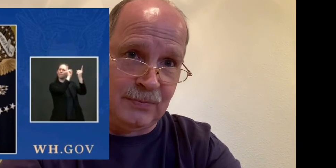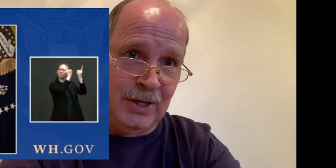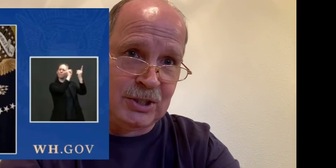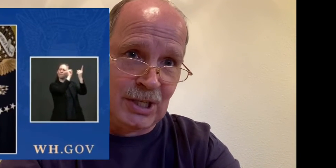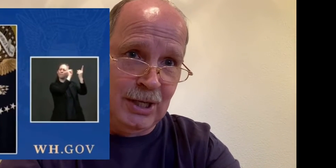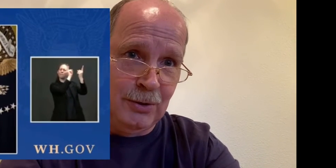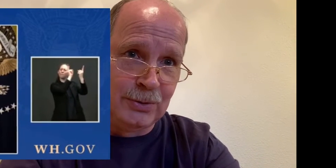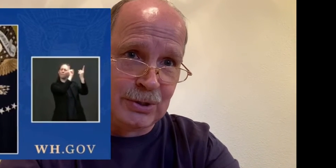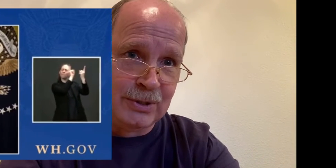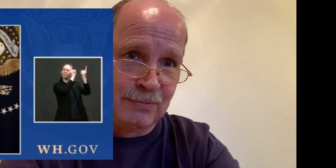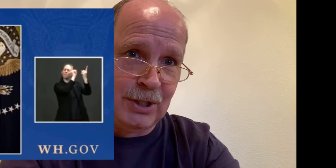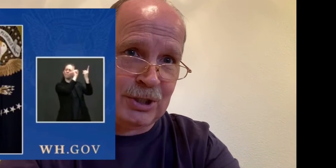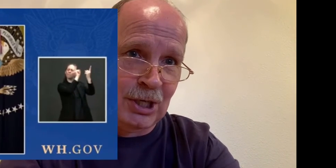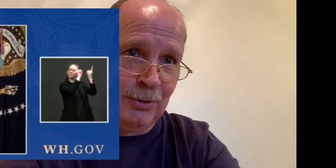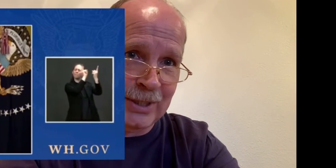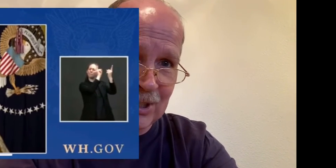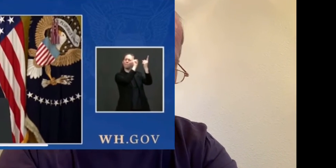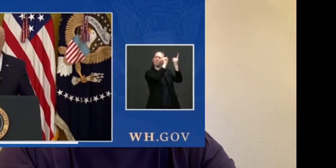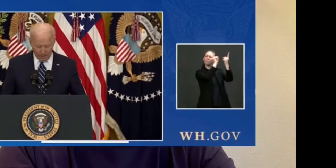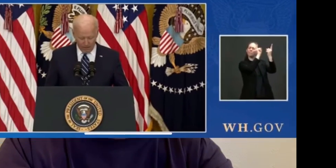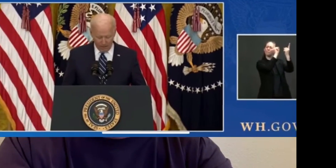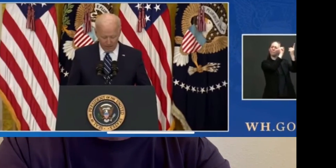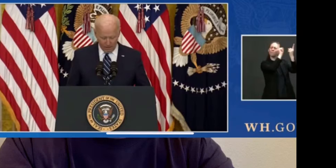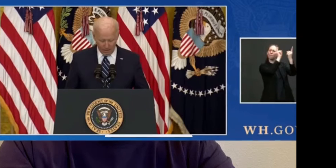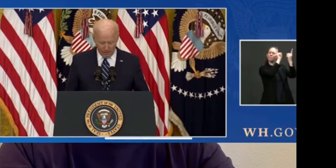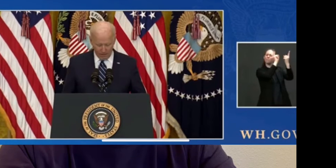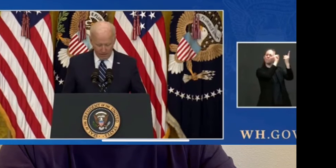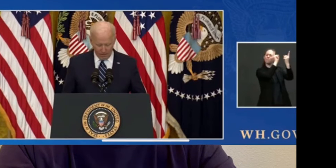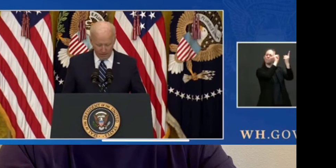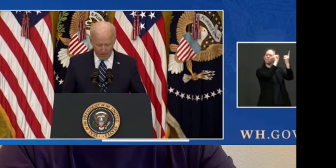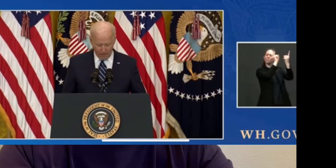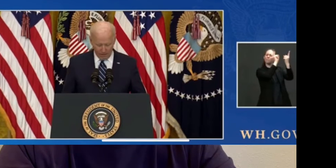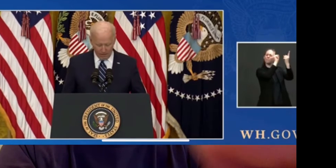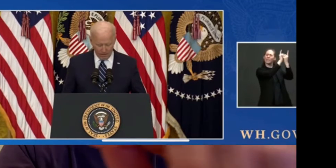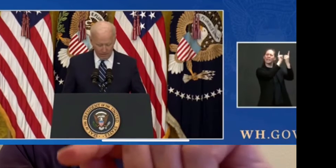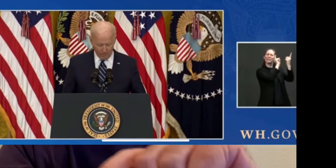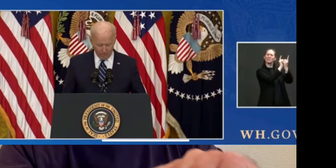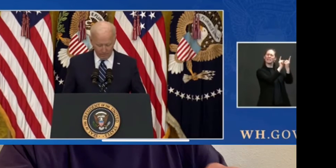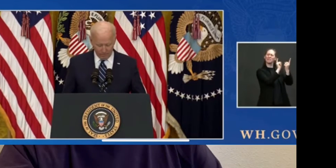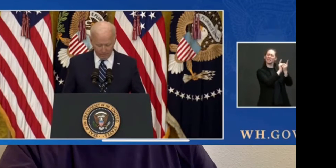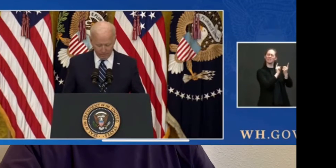Well, it's very slow, so it's a very slow exchange.